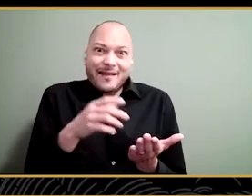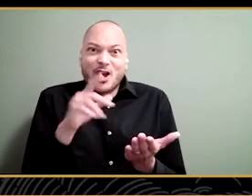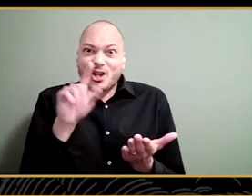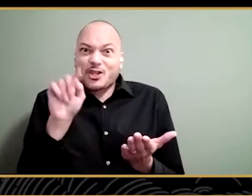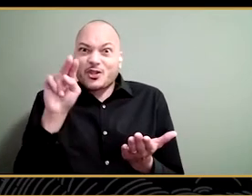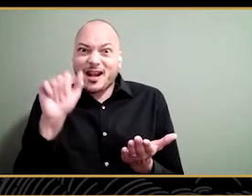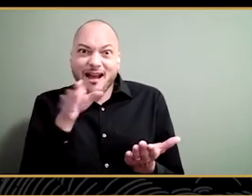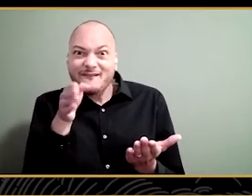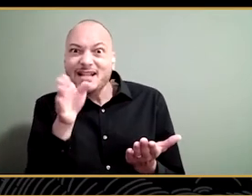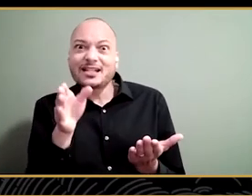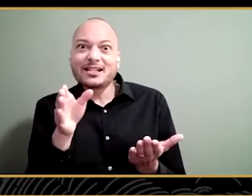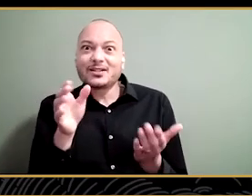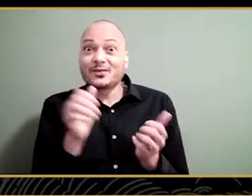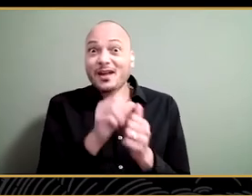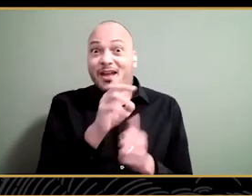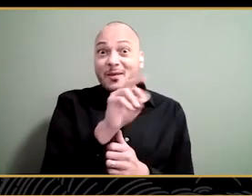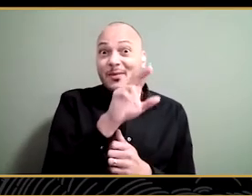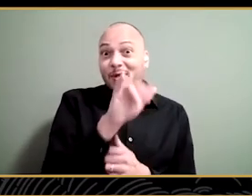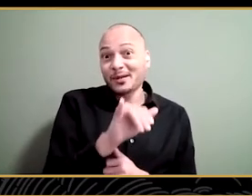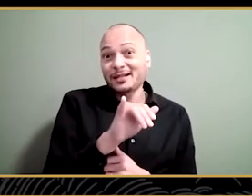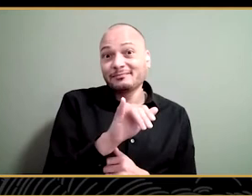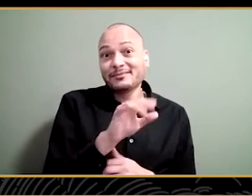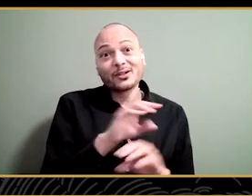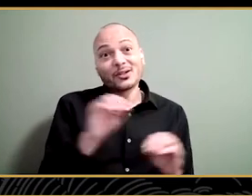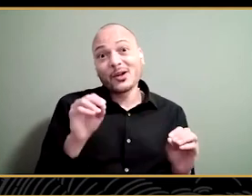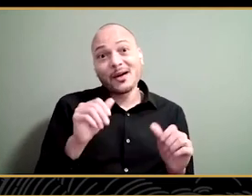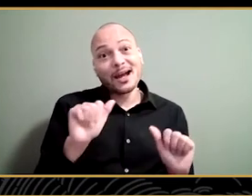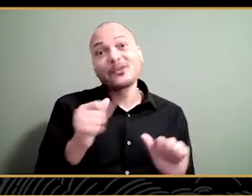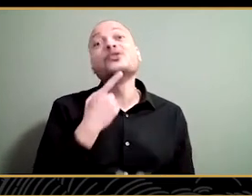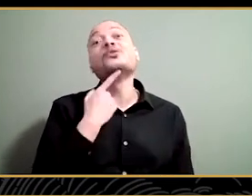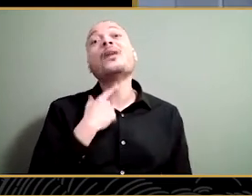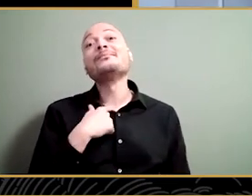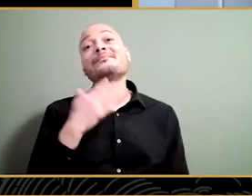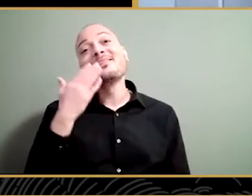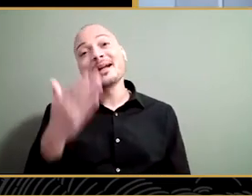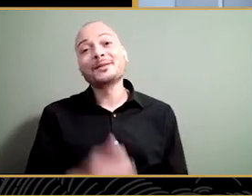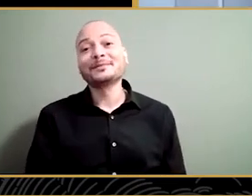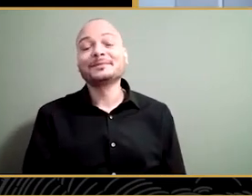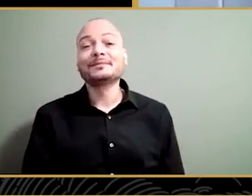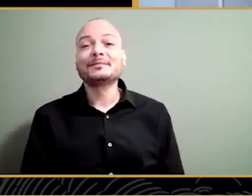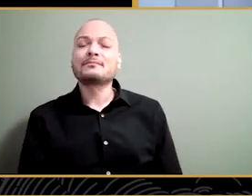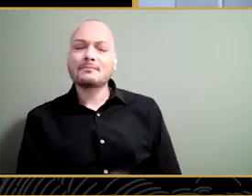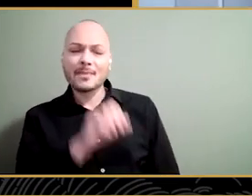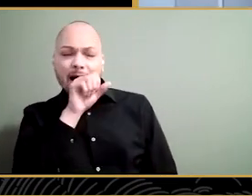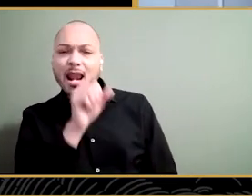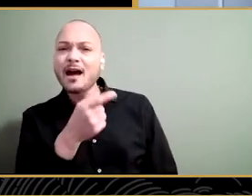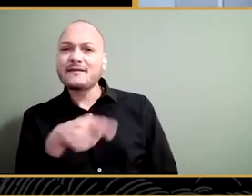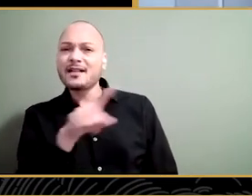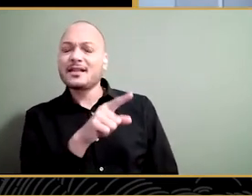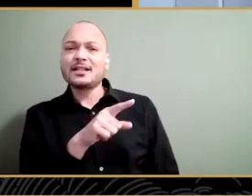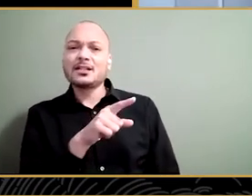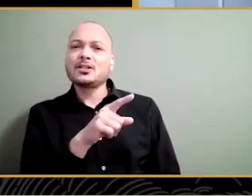somehow effortless to swallow. Thank you. I love these long, lush